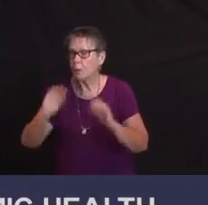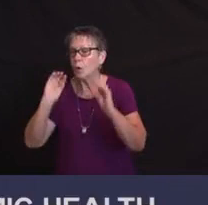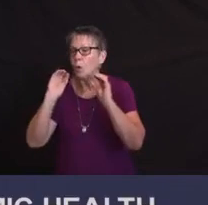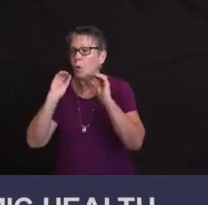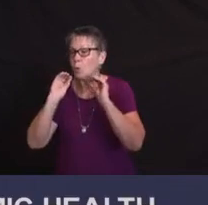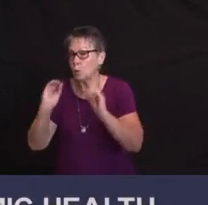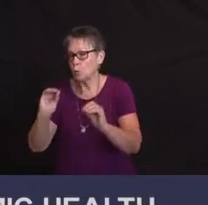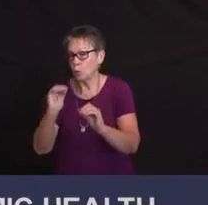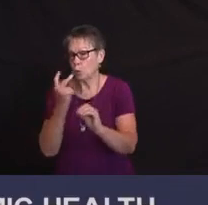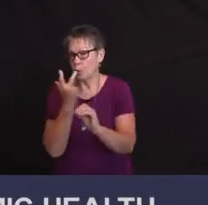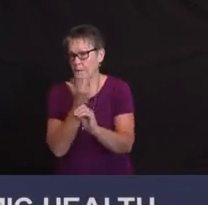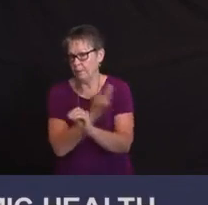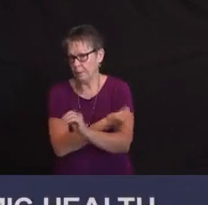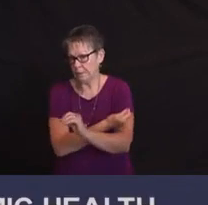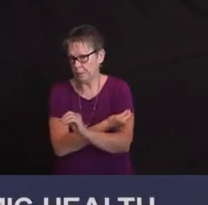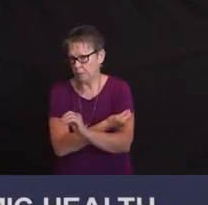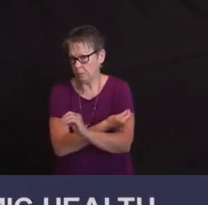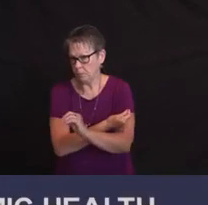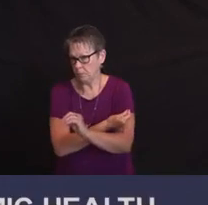way,